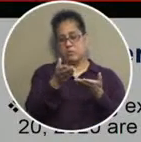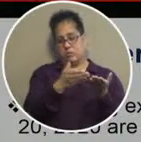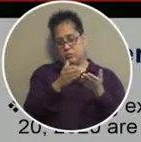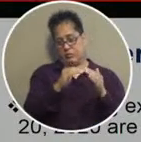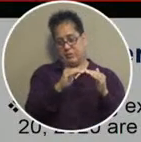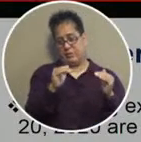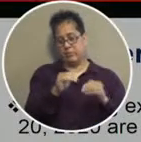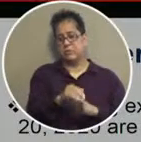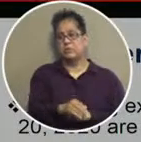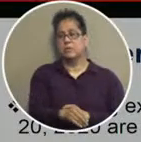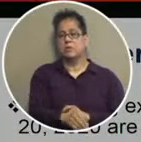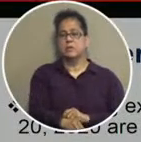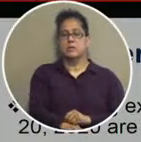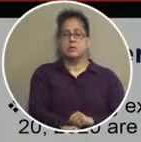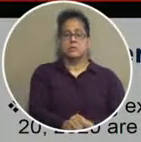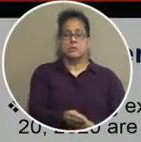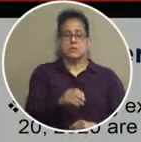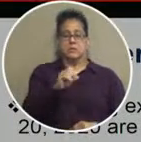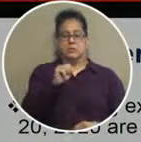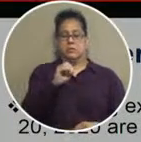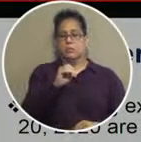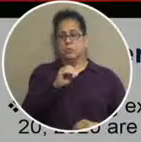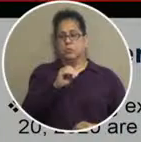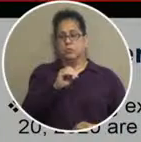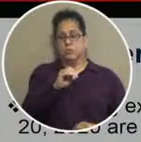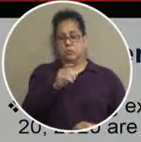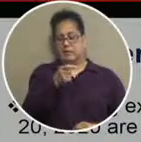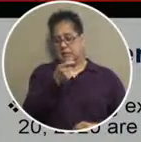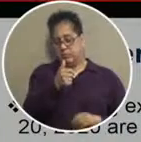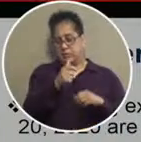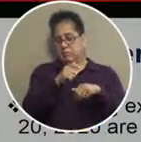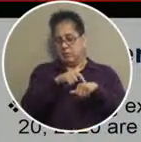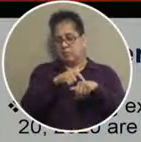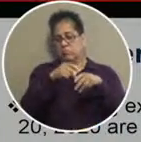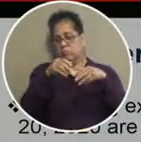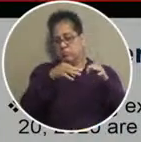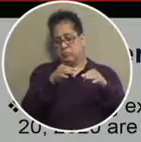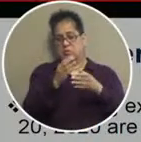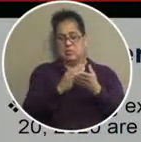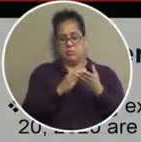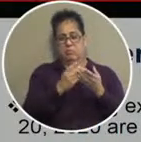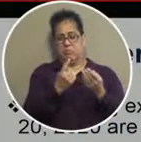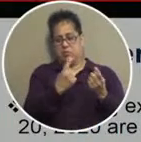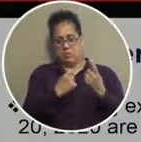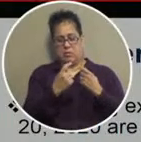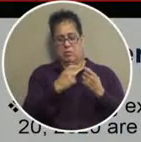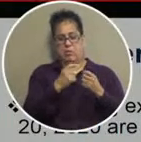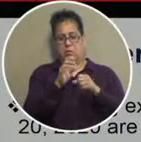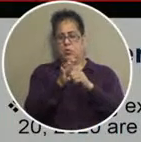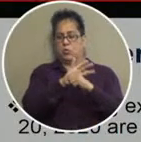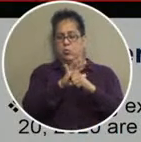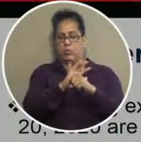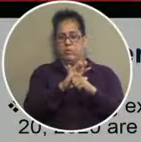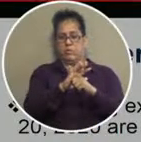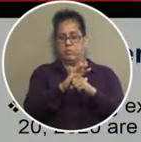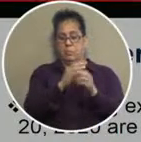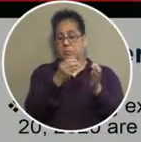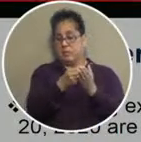levels. And so I wanted to spend a little bit of time here because there's been questions about using the coronavirus relief